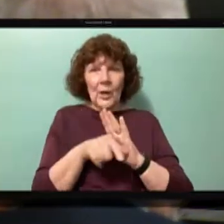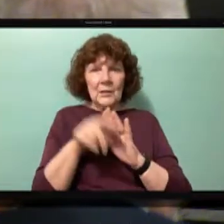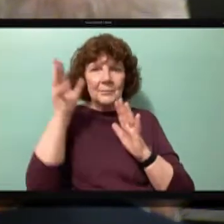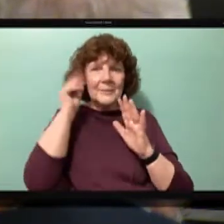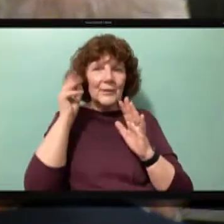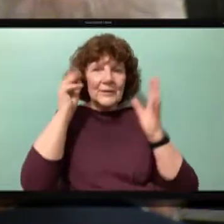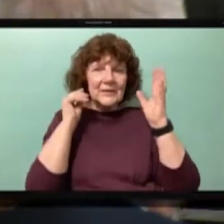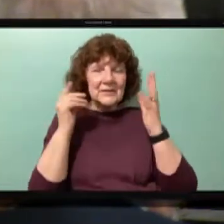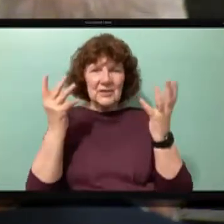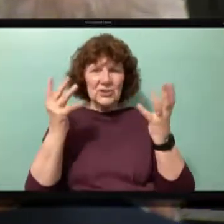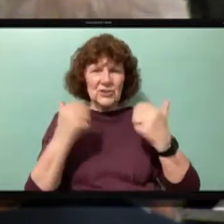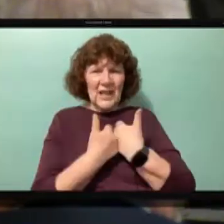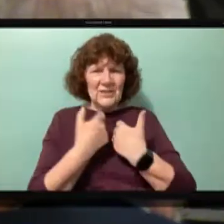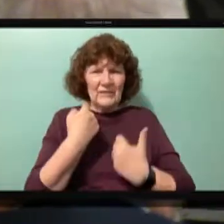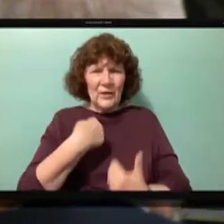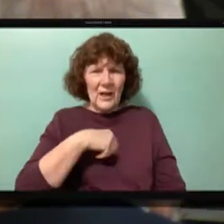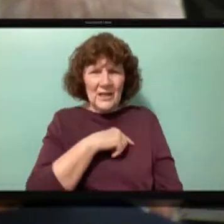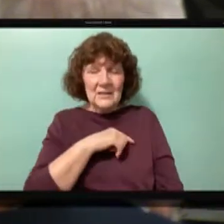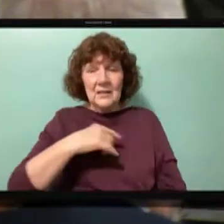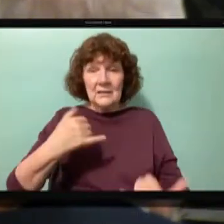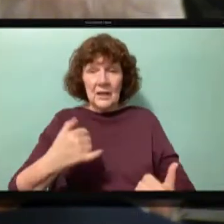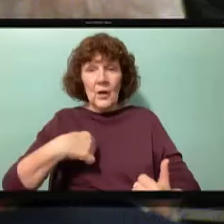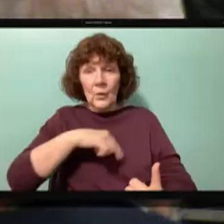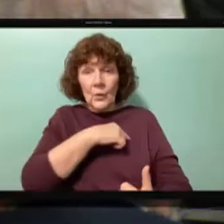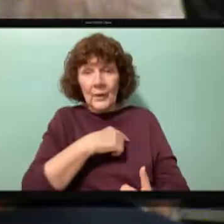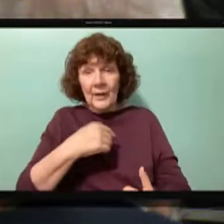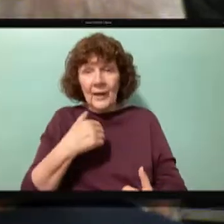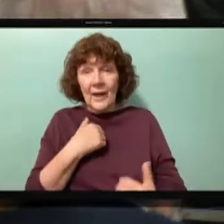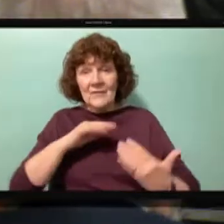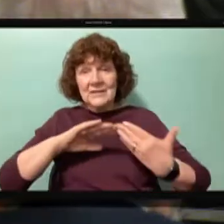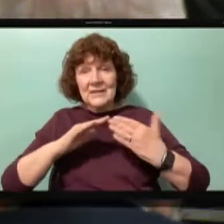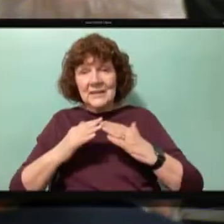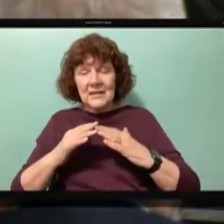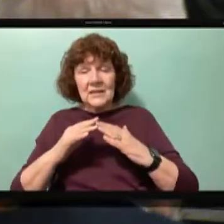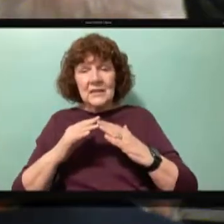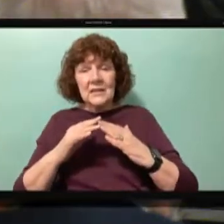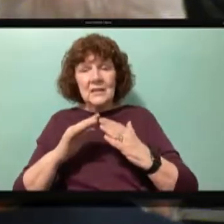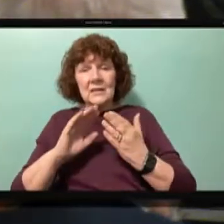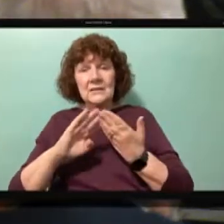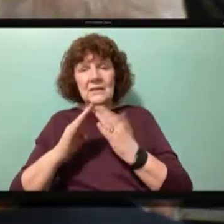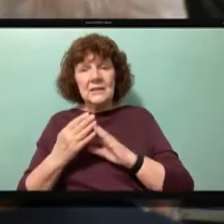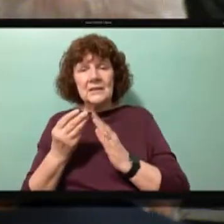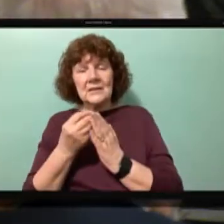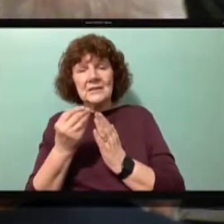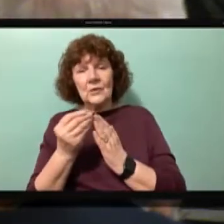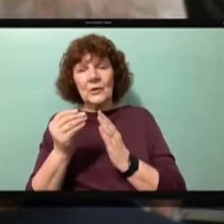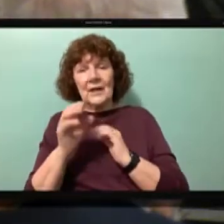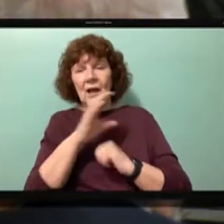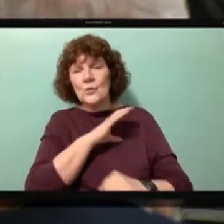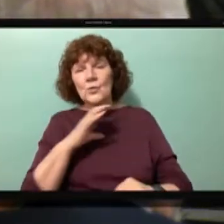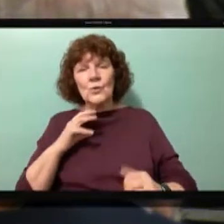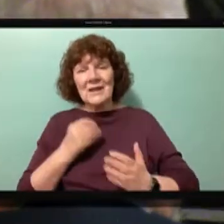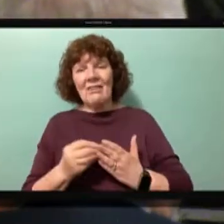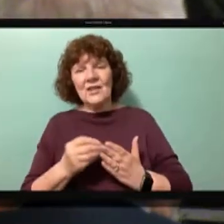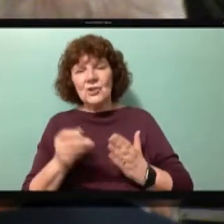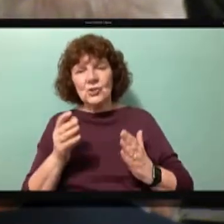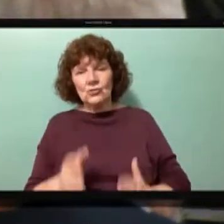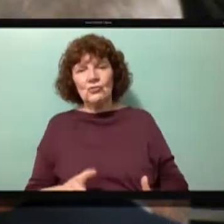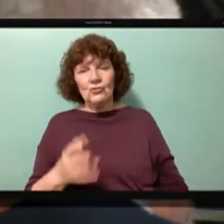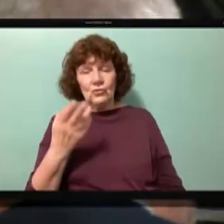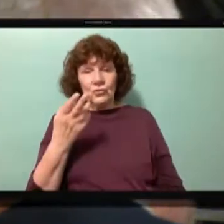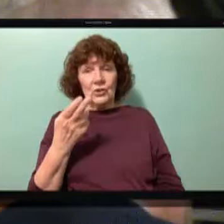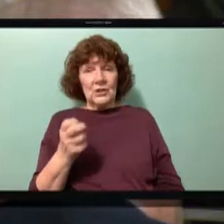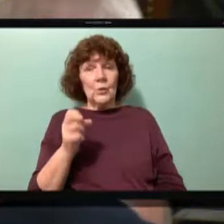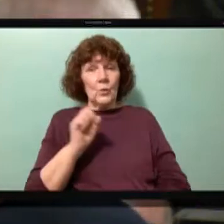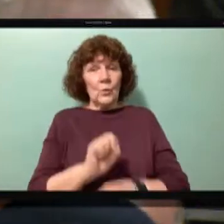think, and we now have a, city solicitor, council solicitor, which, he's works with